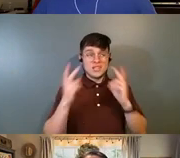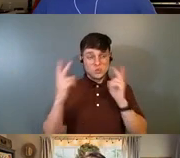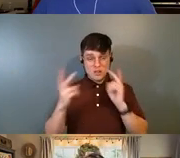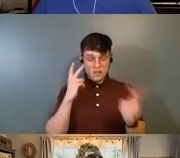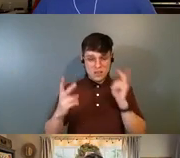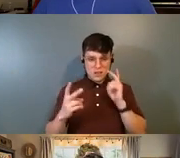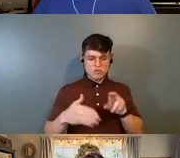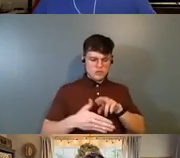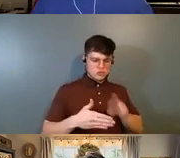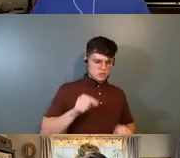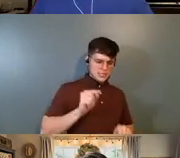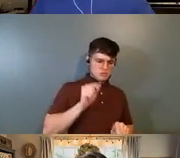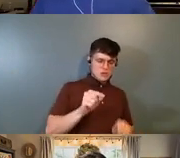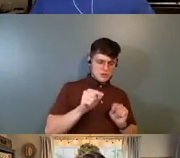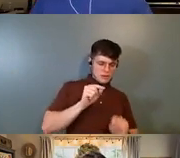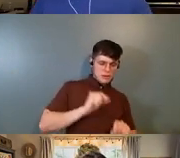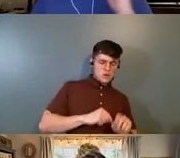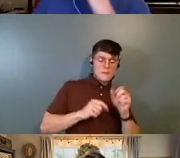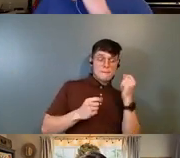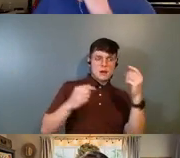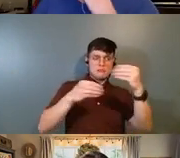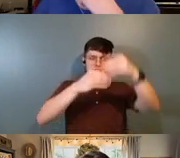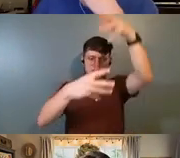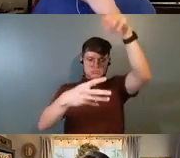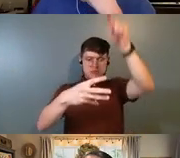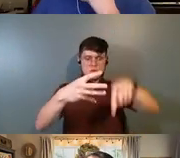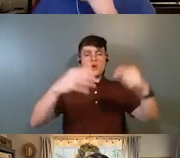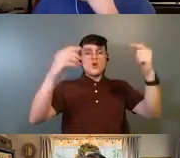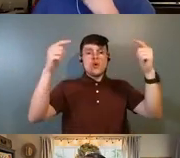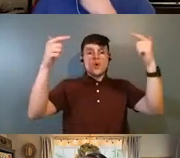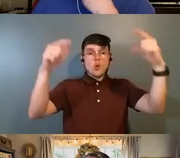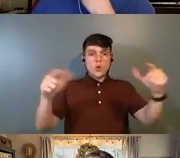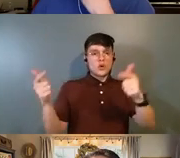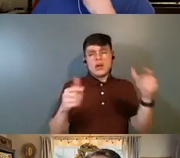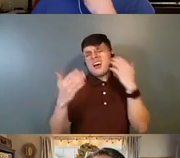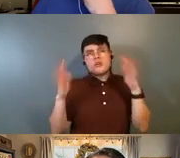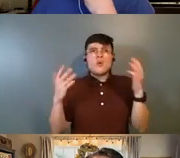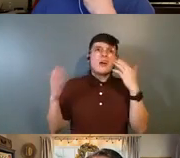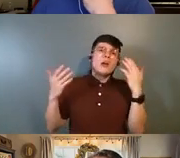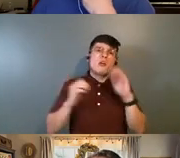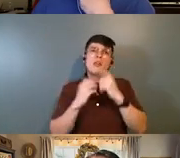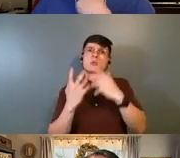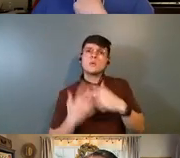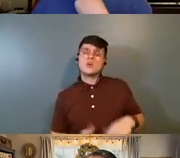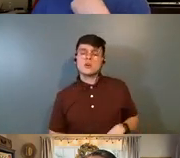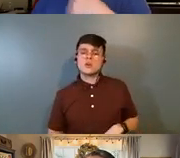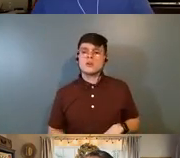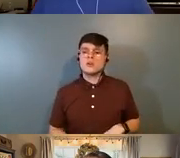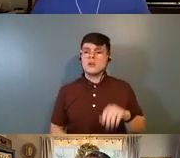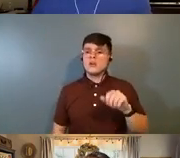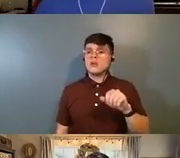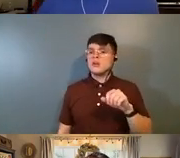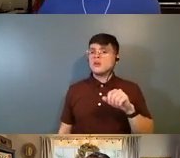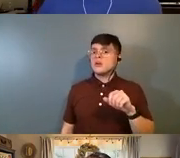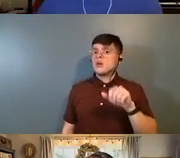but the order of them is actually below, you know, I don't know. I don't know how there is ARIA for this. That's